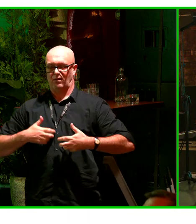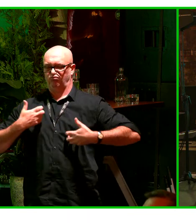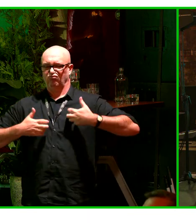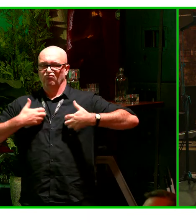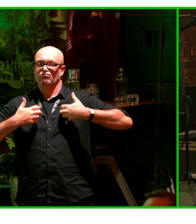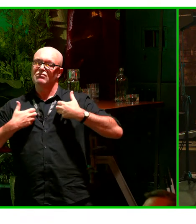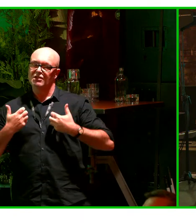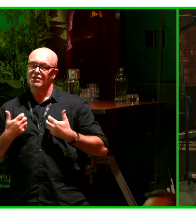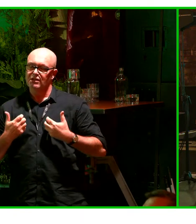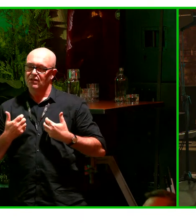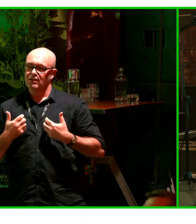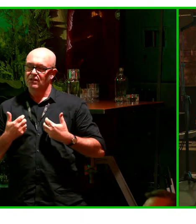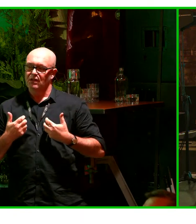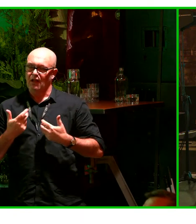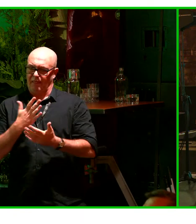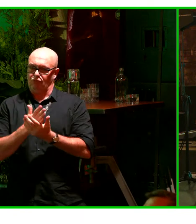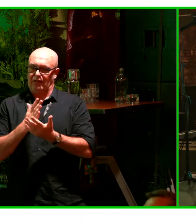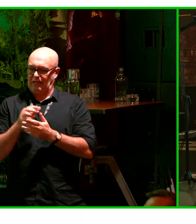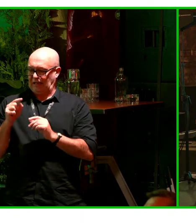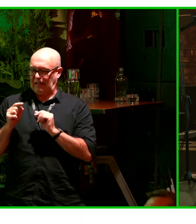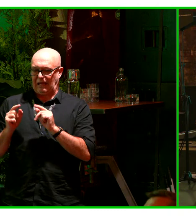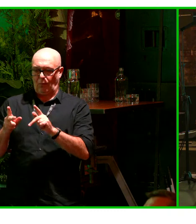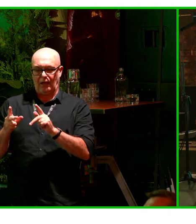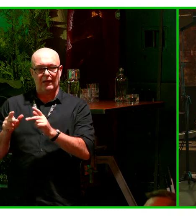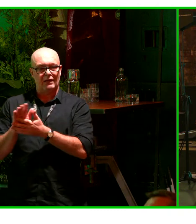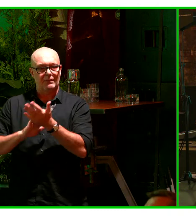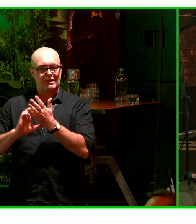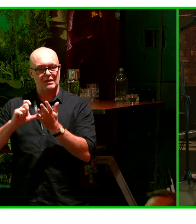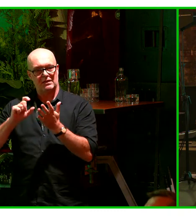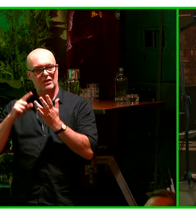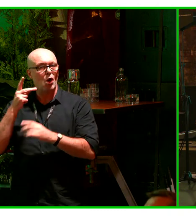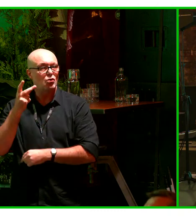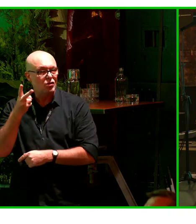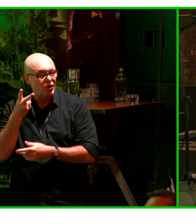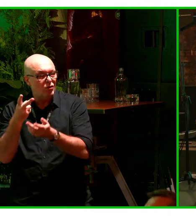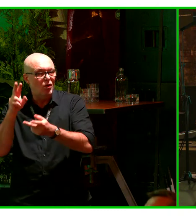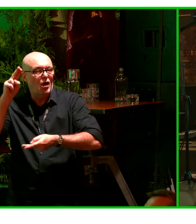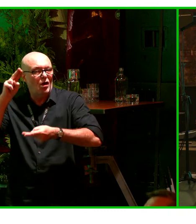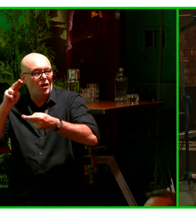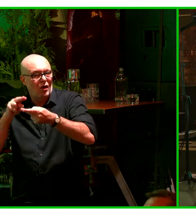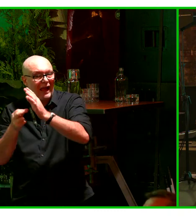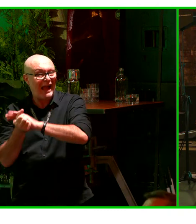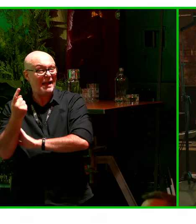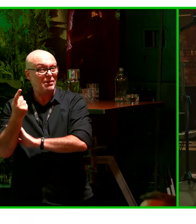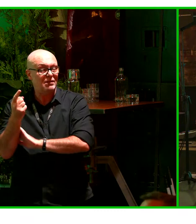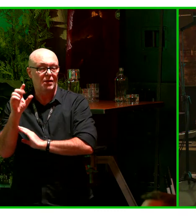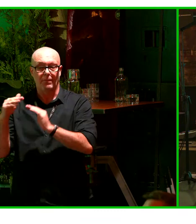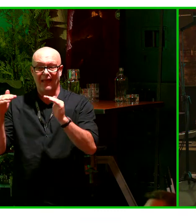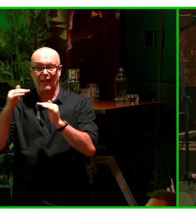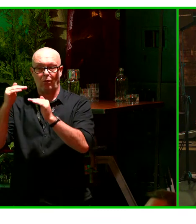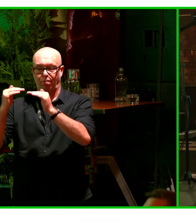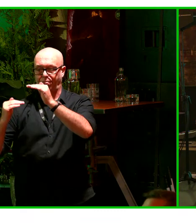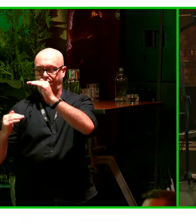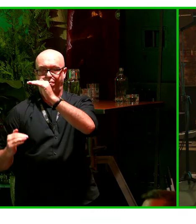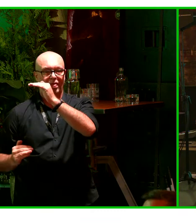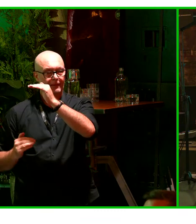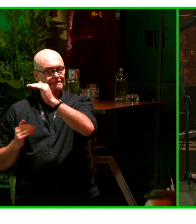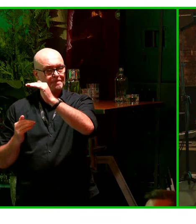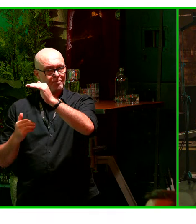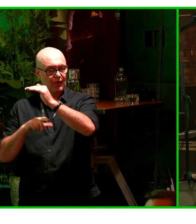actually you get to a decarbonized society, but a much less equal society at the end of it, because it's